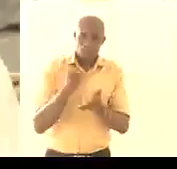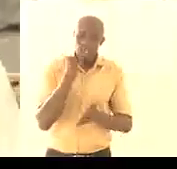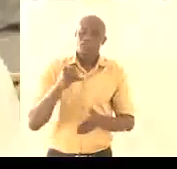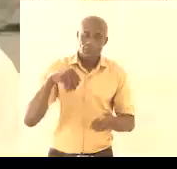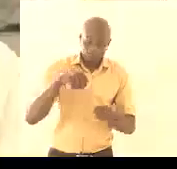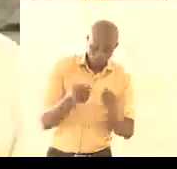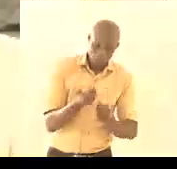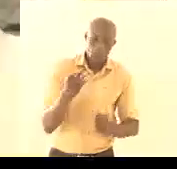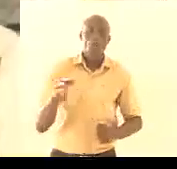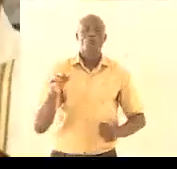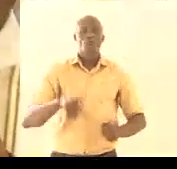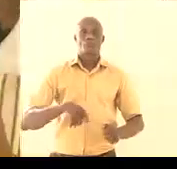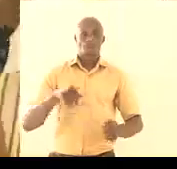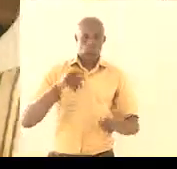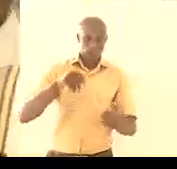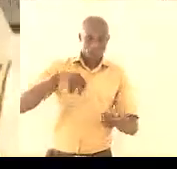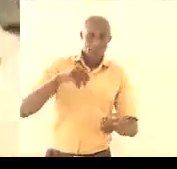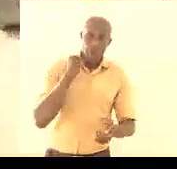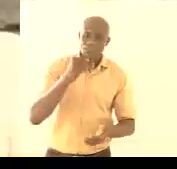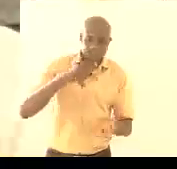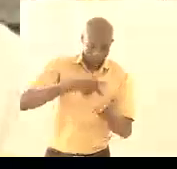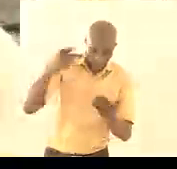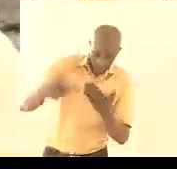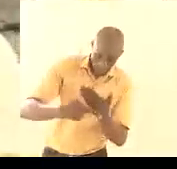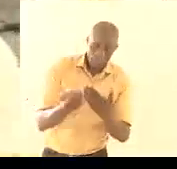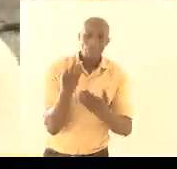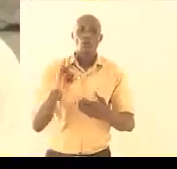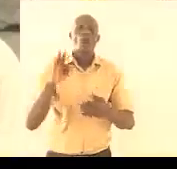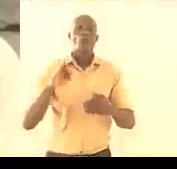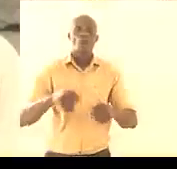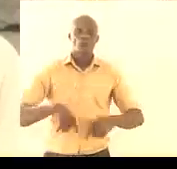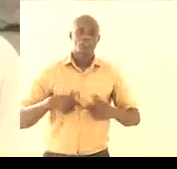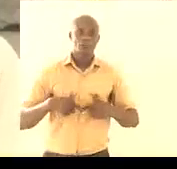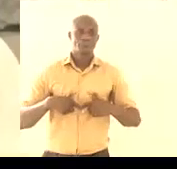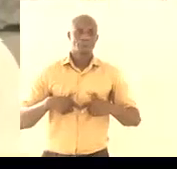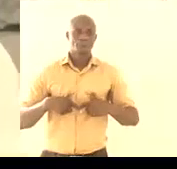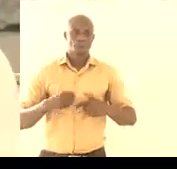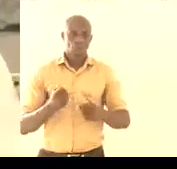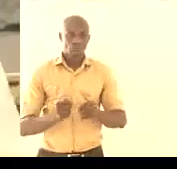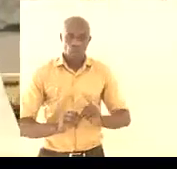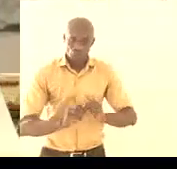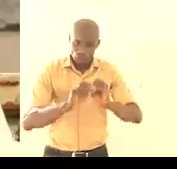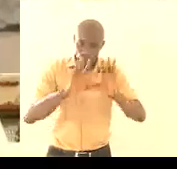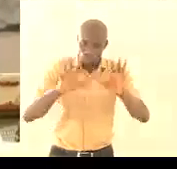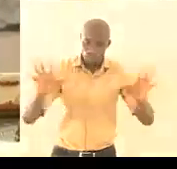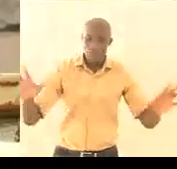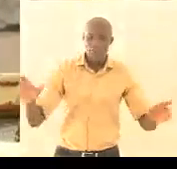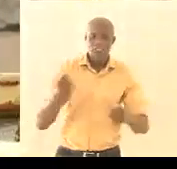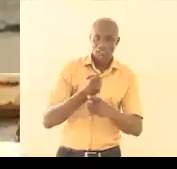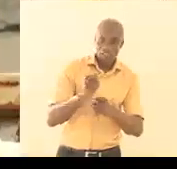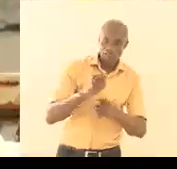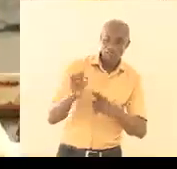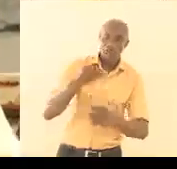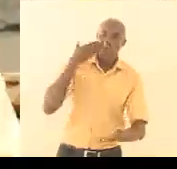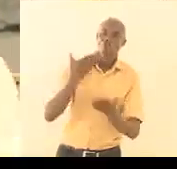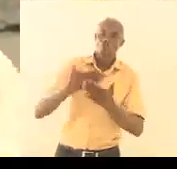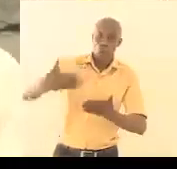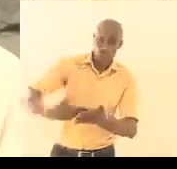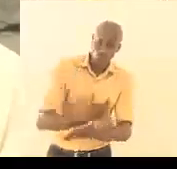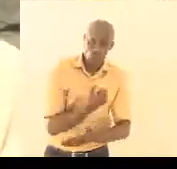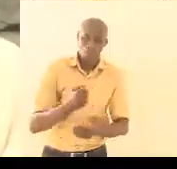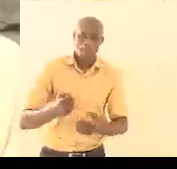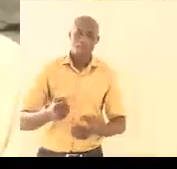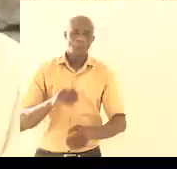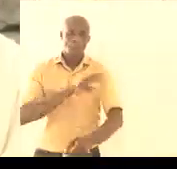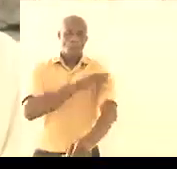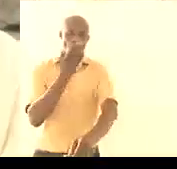of life. They turn it into a program of life, spreading the good news of salvation everywhere as powerful